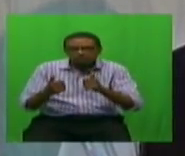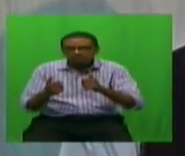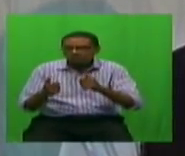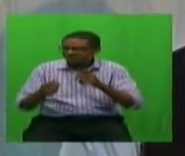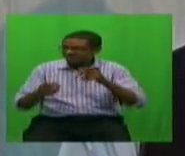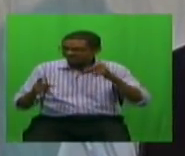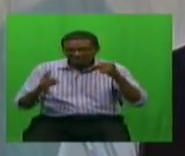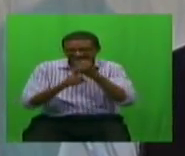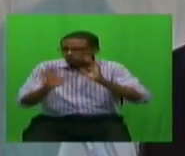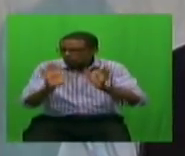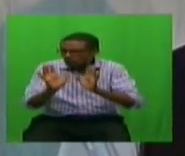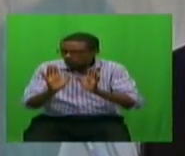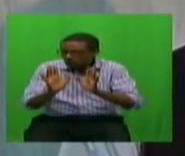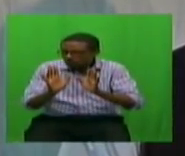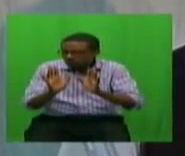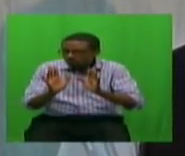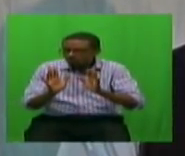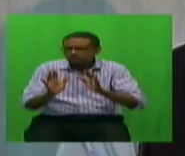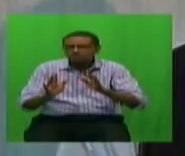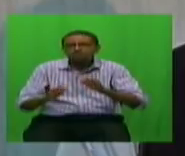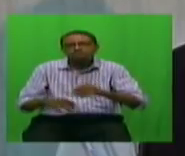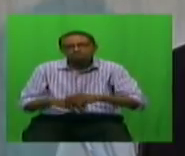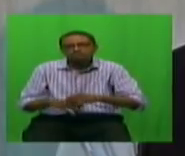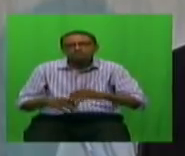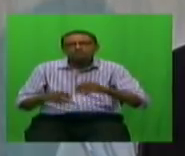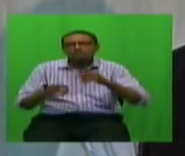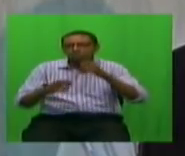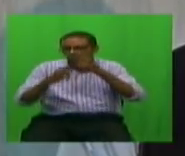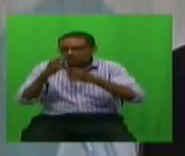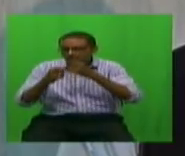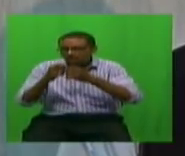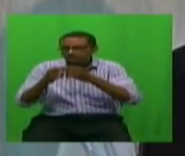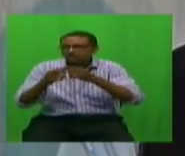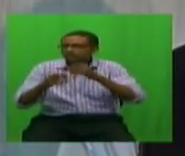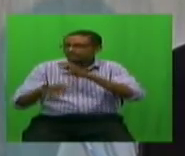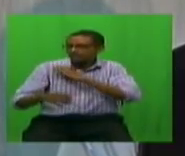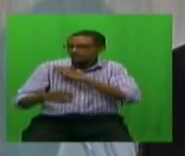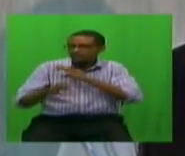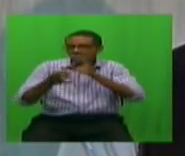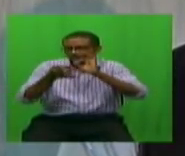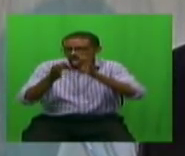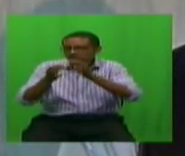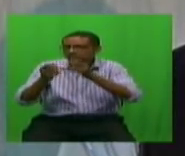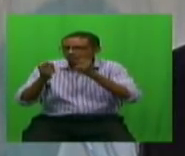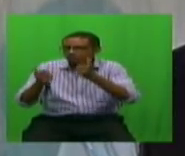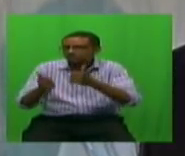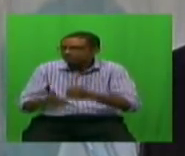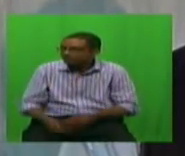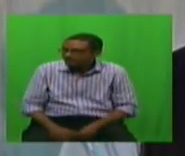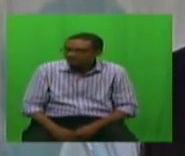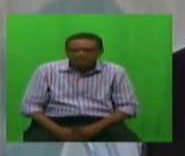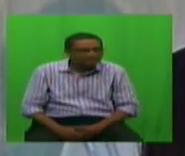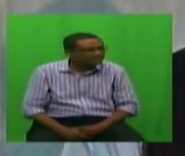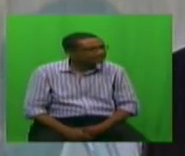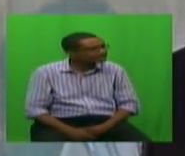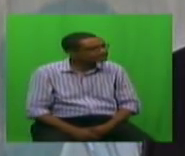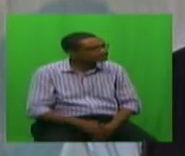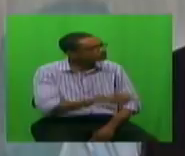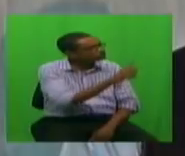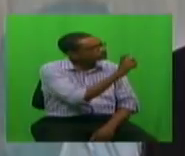violence, etc. And we quickly put things in place to deal with it. Minister, you spoke earlier on about the diaspora wanting